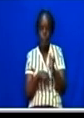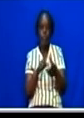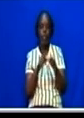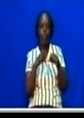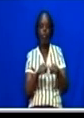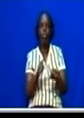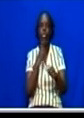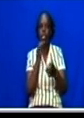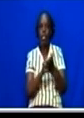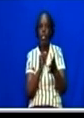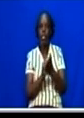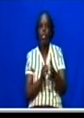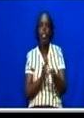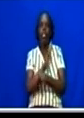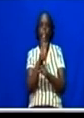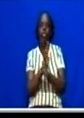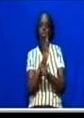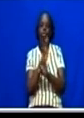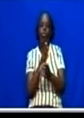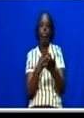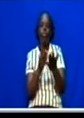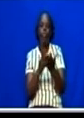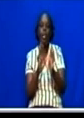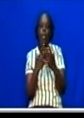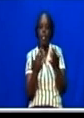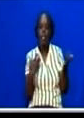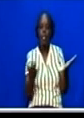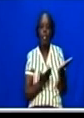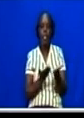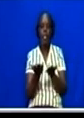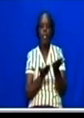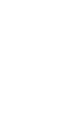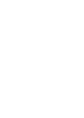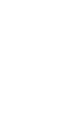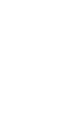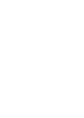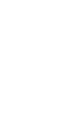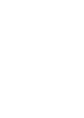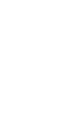say, as is used to buy goods and services.